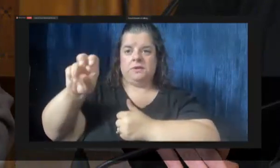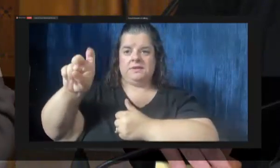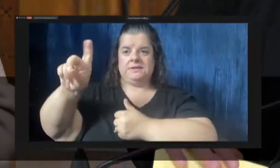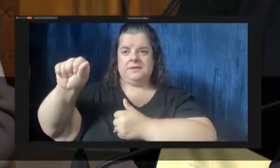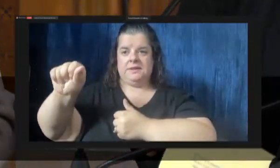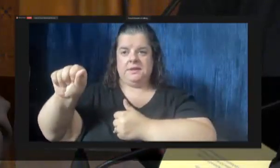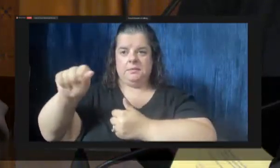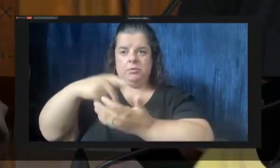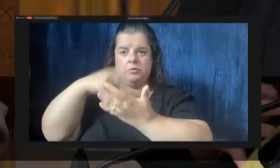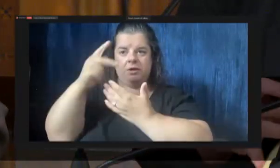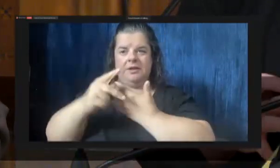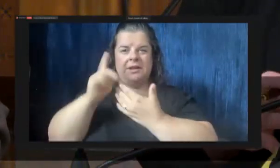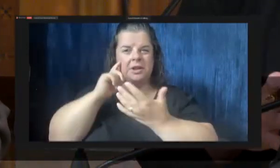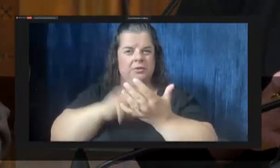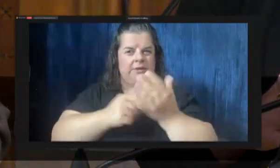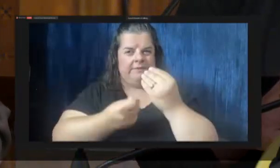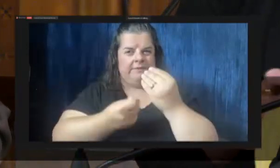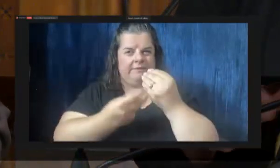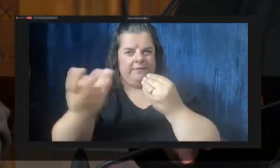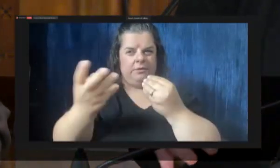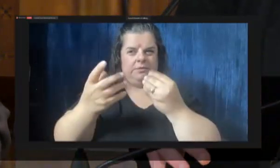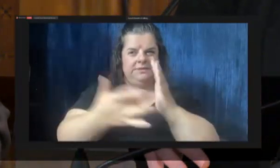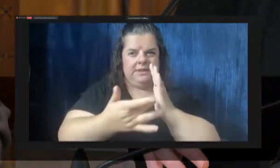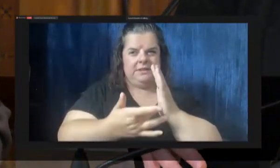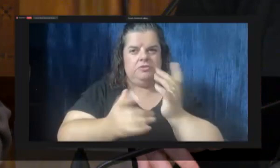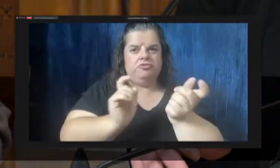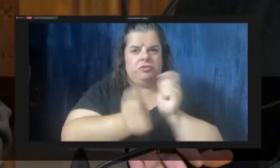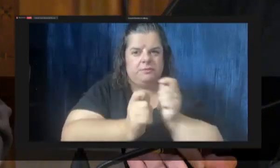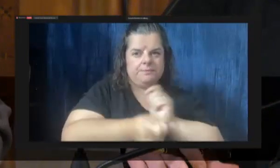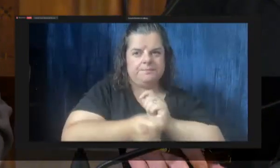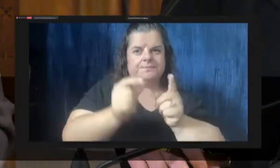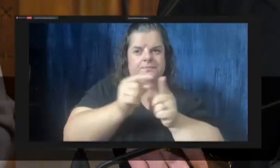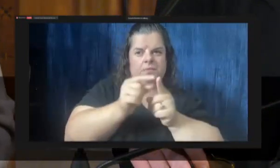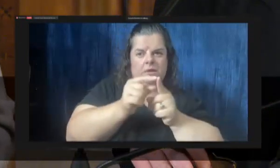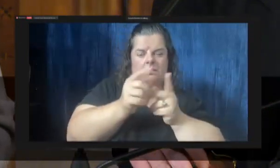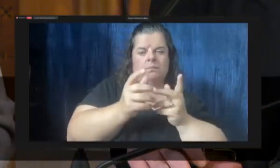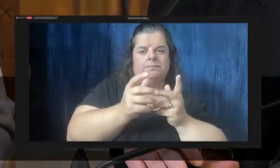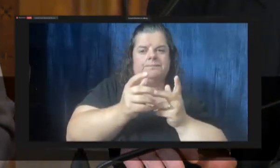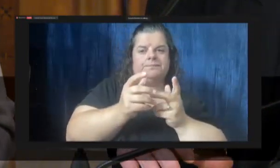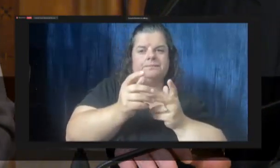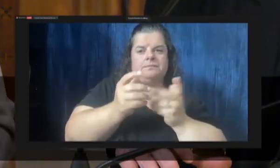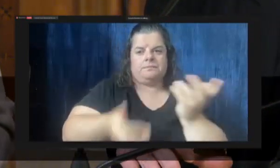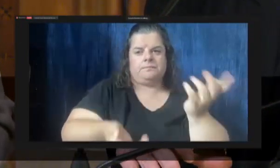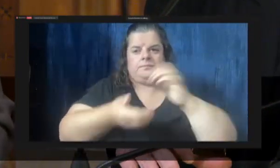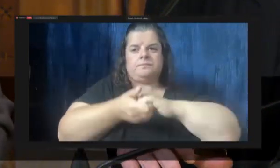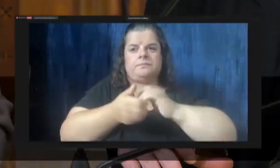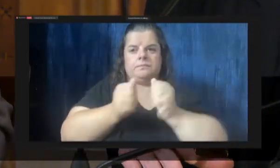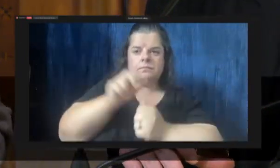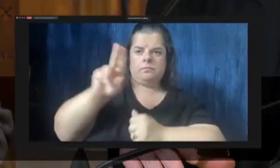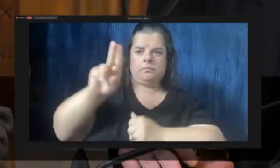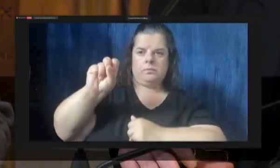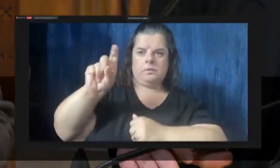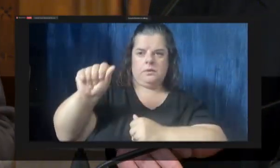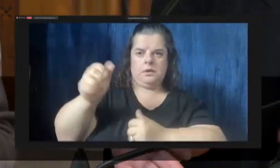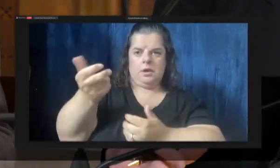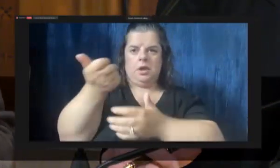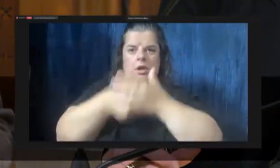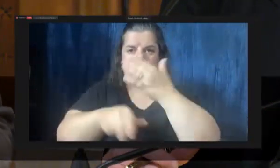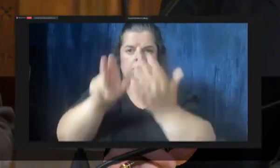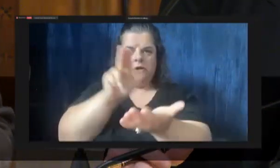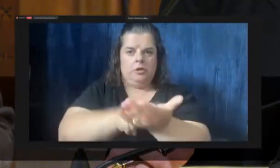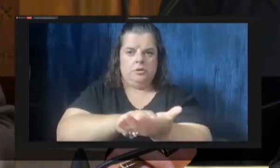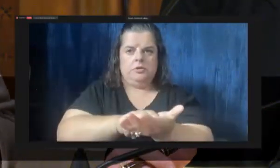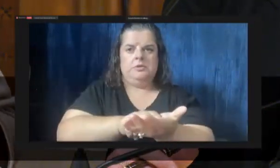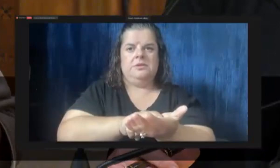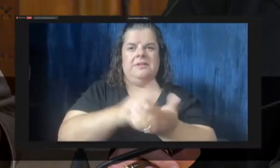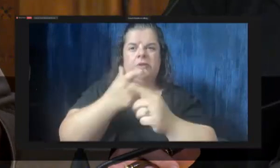a few other technical things, like changing the part that says, you know, in partnership with the USDA under a contract from one section to